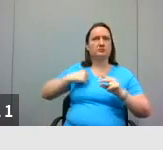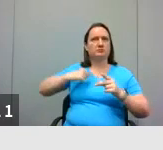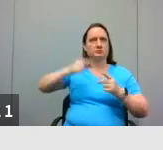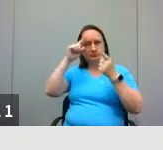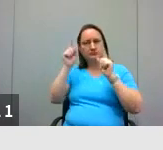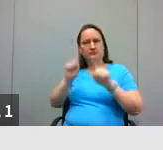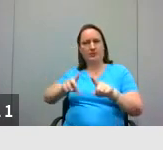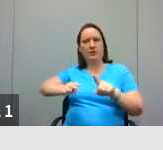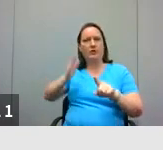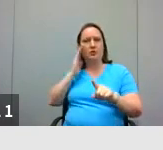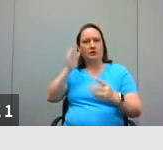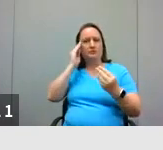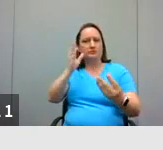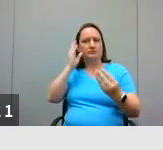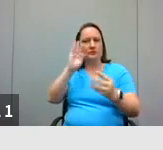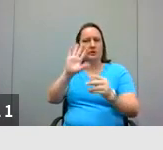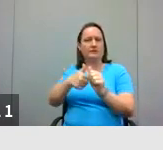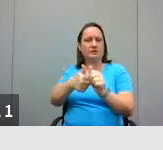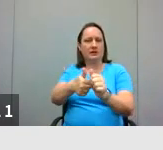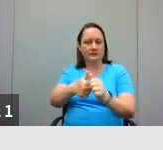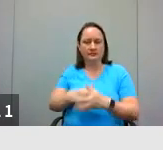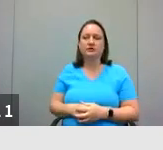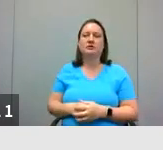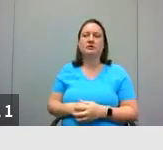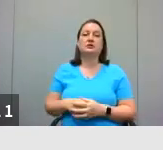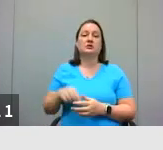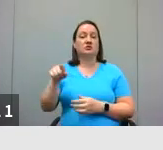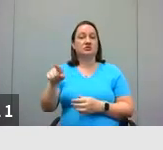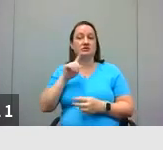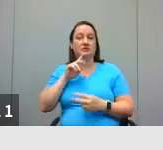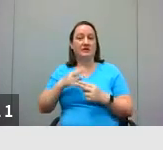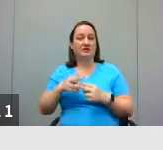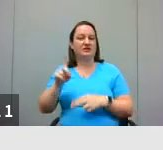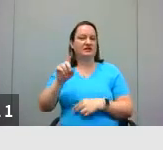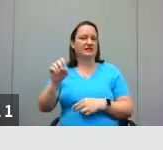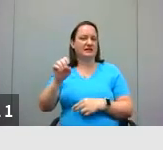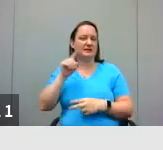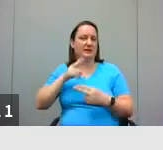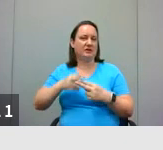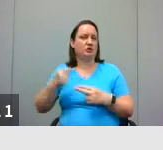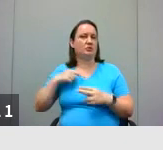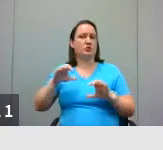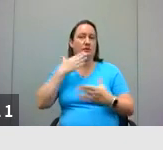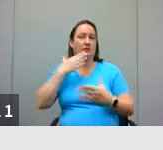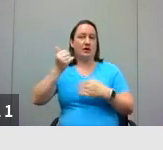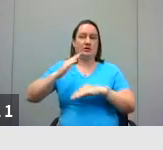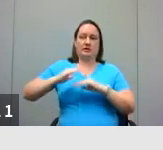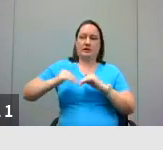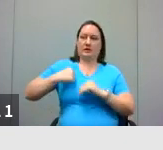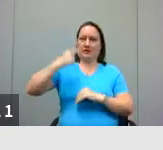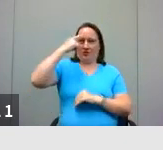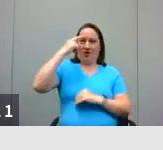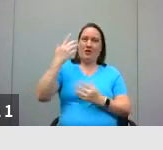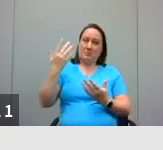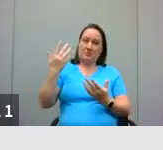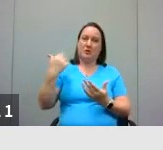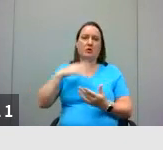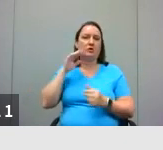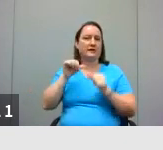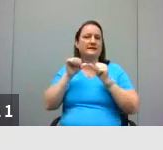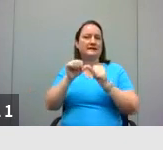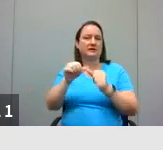you all up to date. And she had mentioned that we're doing better than we thought we were, and we're going to continue to keep you posted on our progress